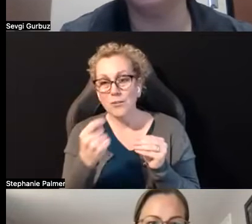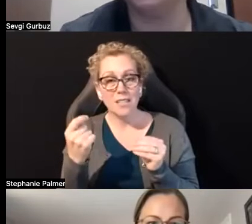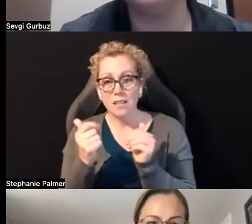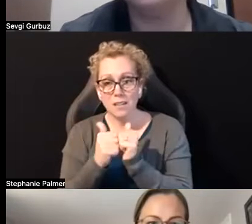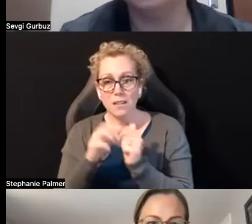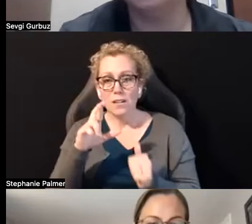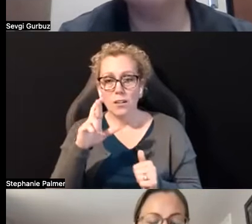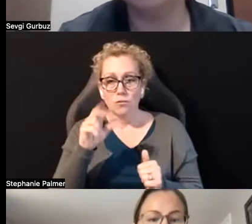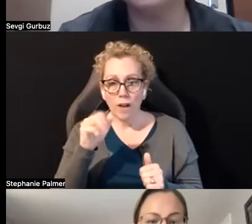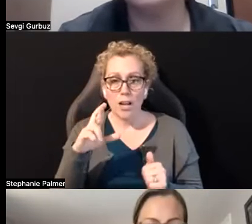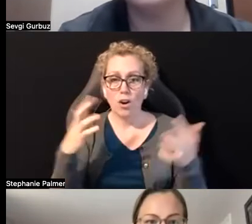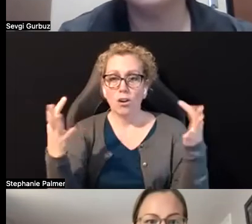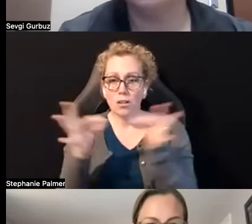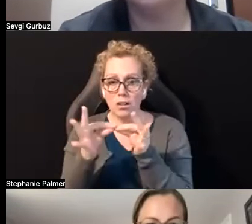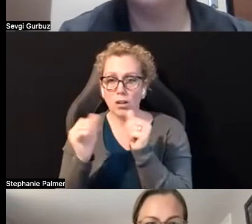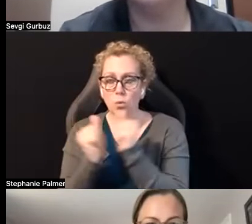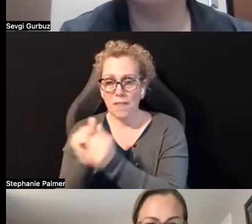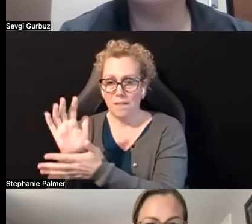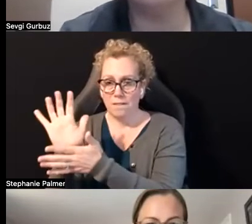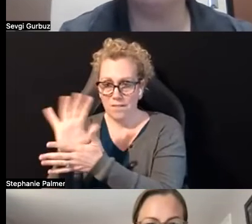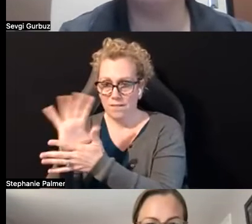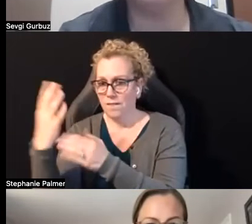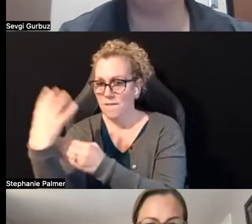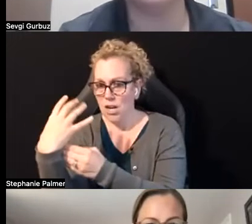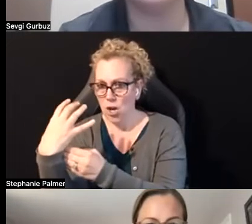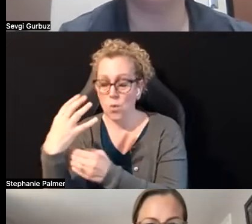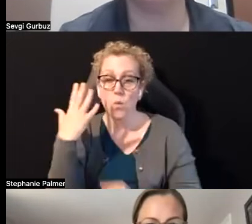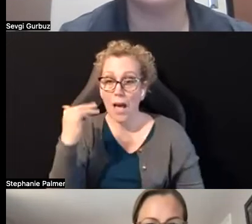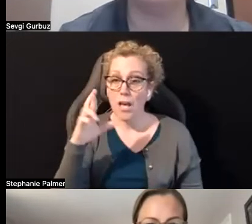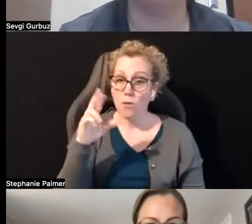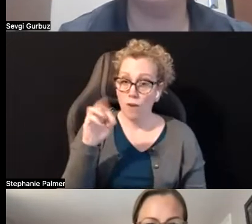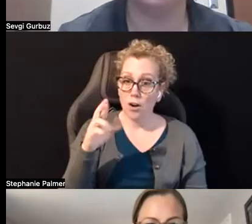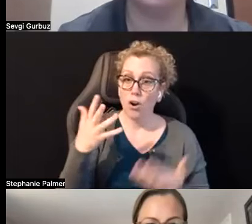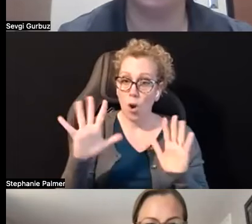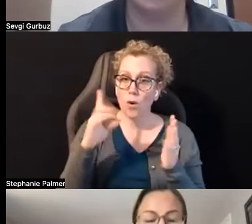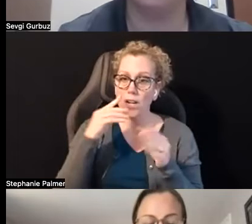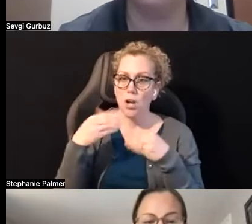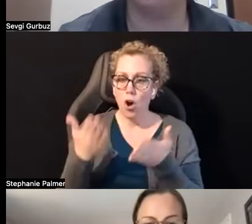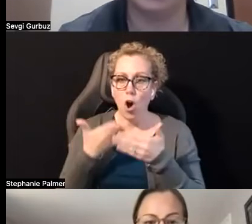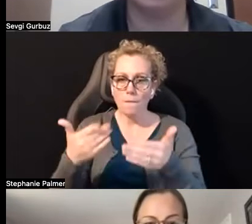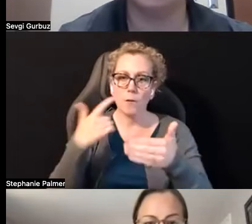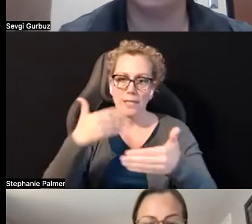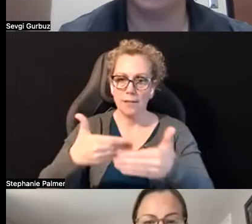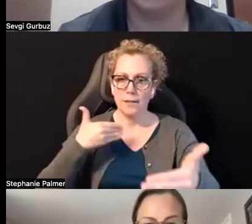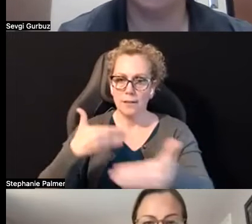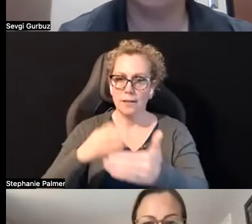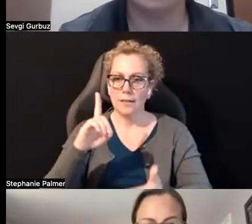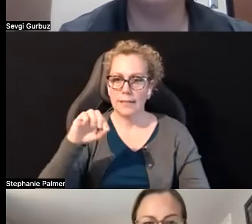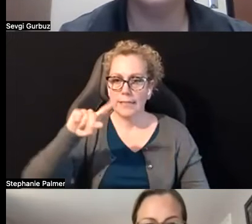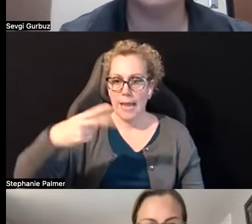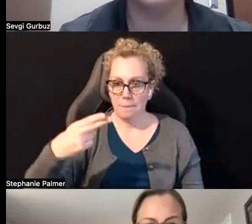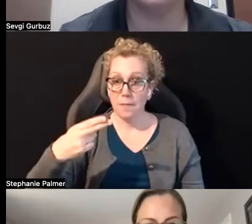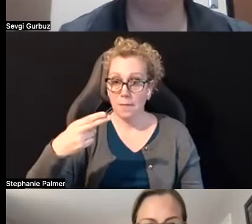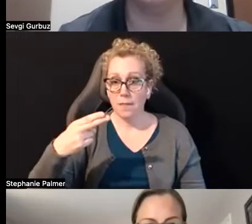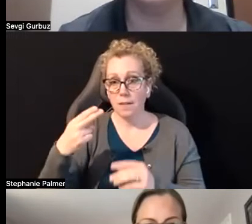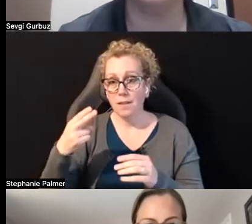with video, because the radar already provides the depth information that you get from Connect. So I